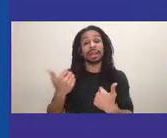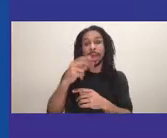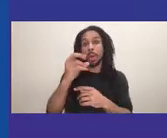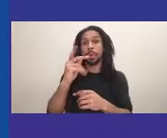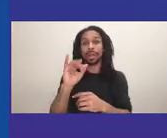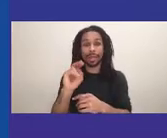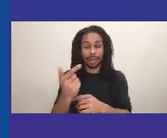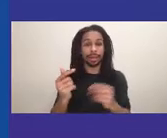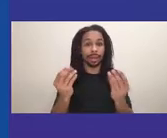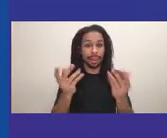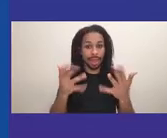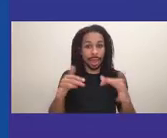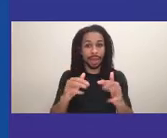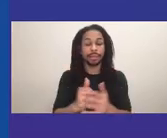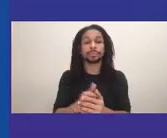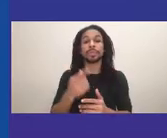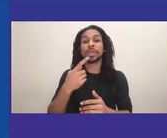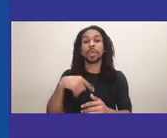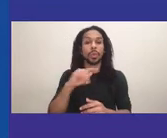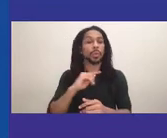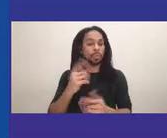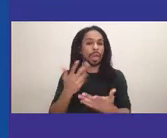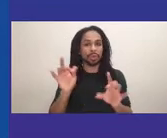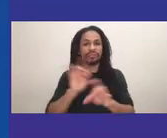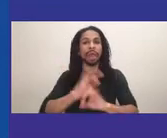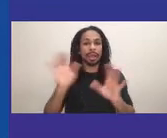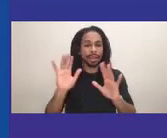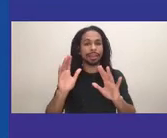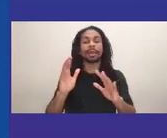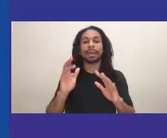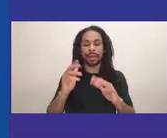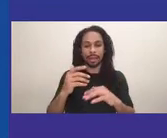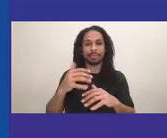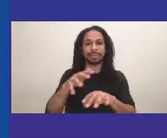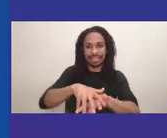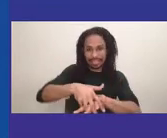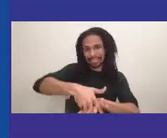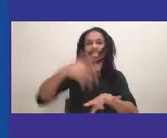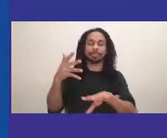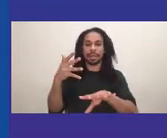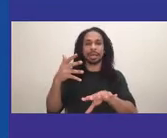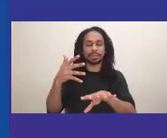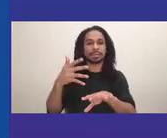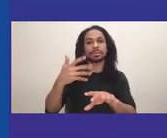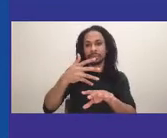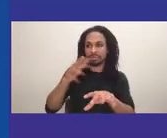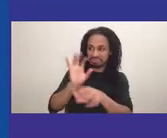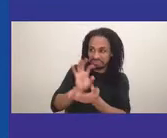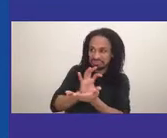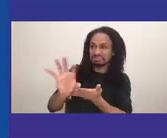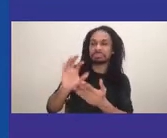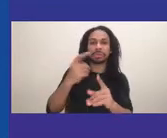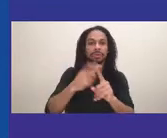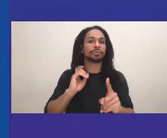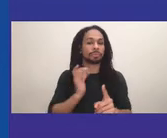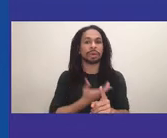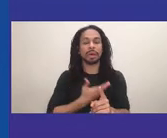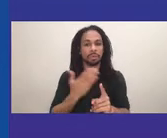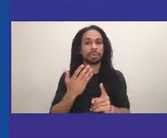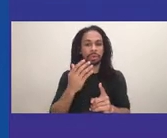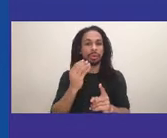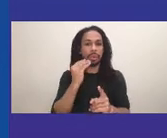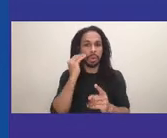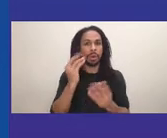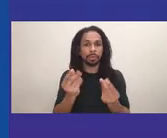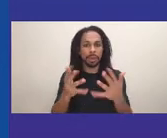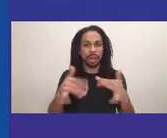and we were violently displaced from our homelands. Scalp bounties on every Lenape hood. Wall Street was named